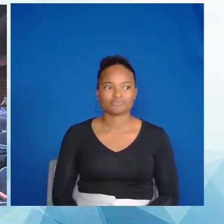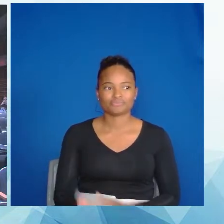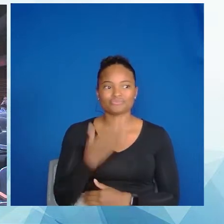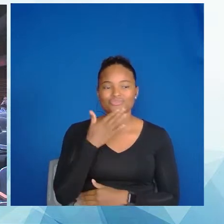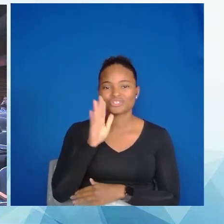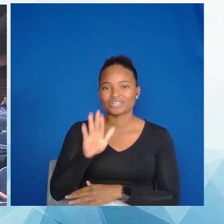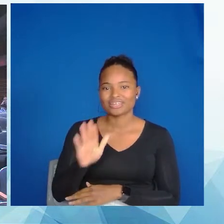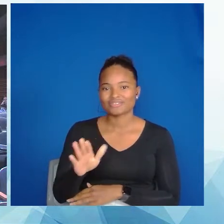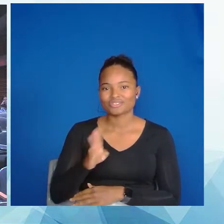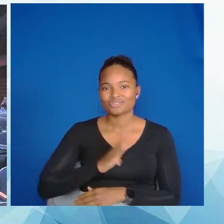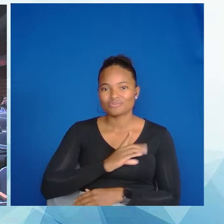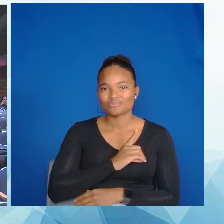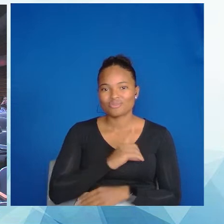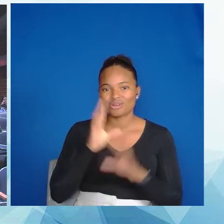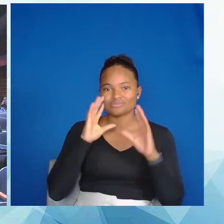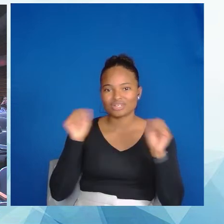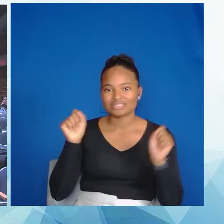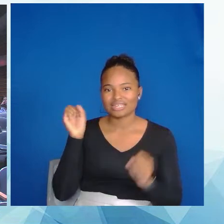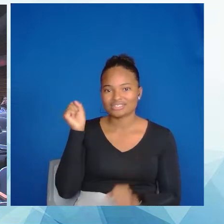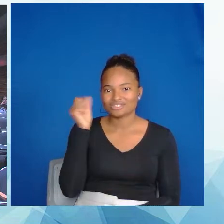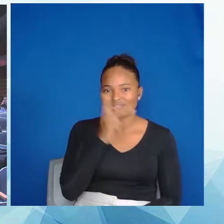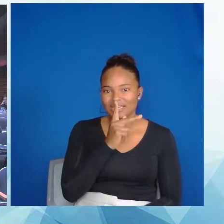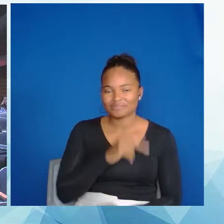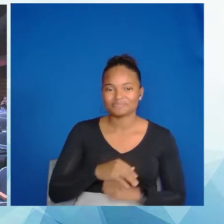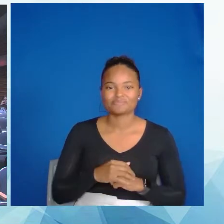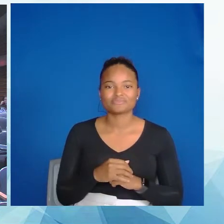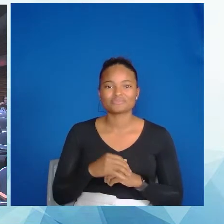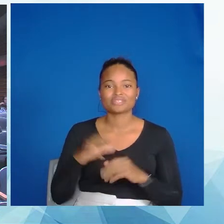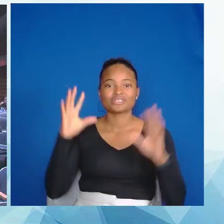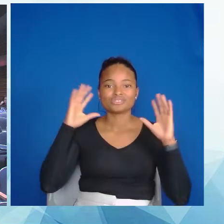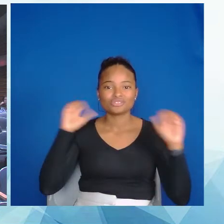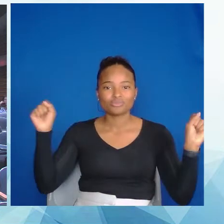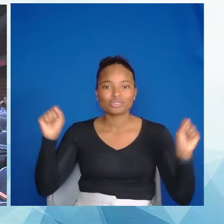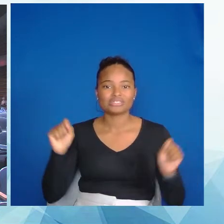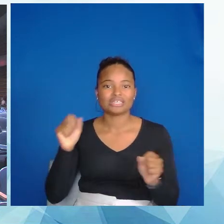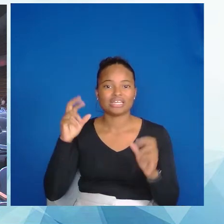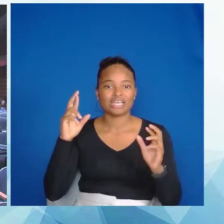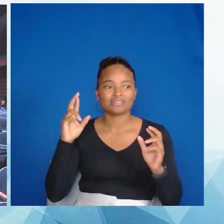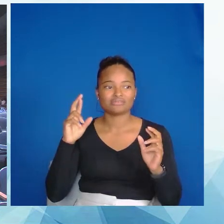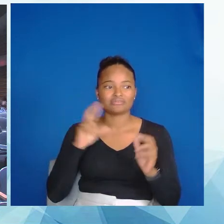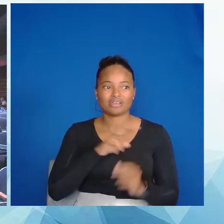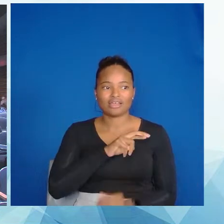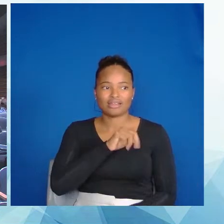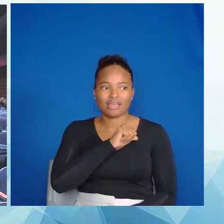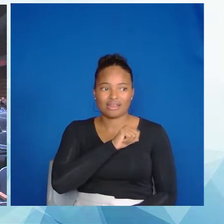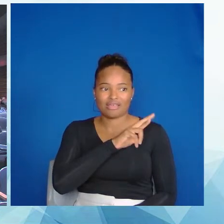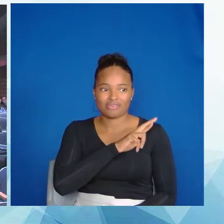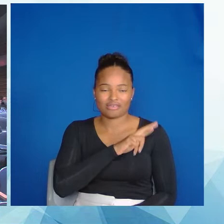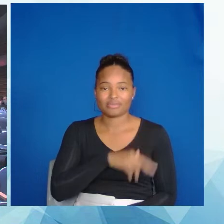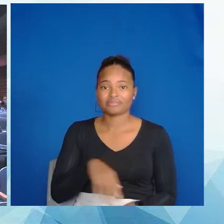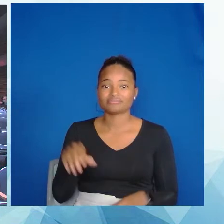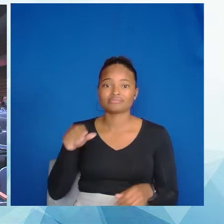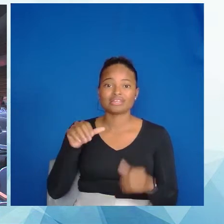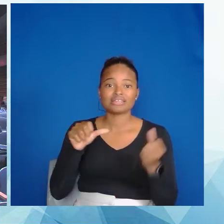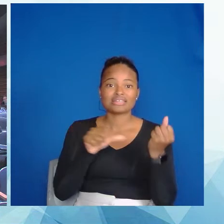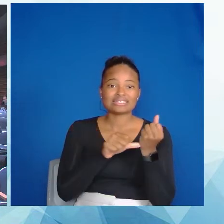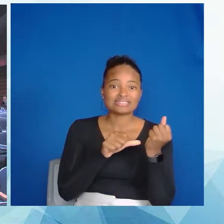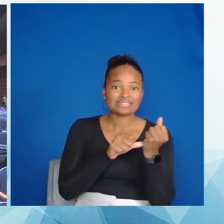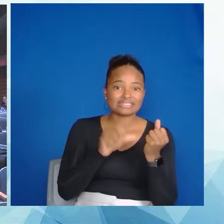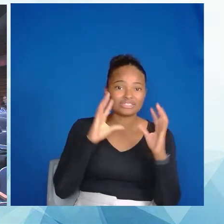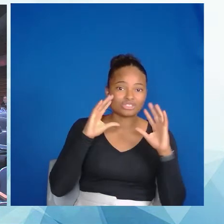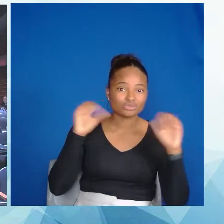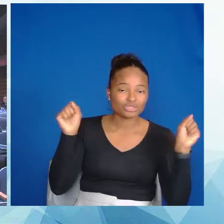afternoon, Board President Kneifel, Superintendent Reichman, Assistant Superintendent Cooper, Assistant Superintendent